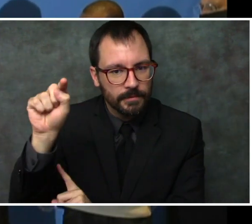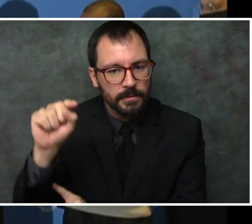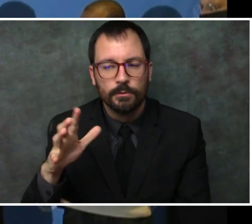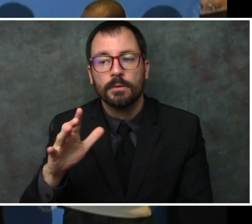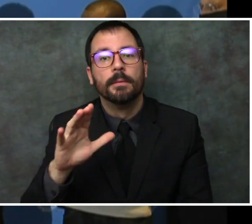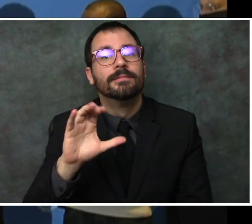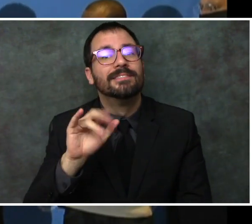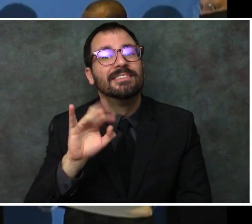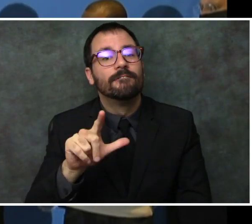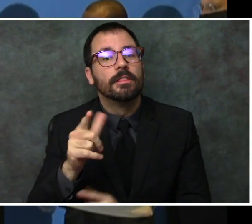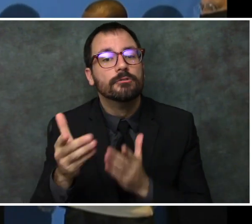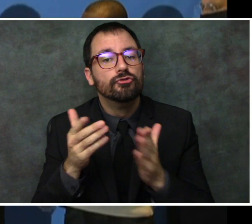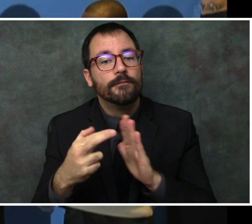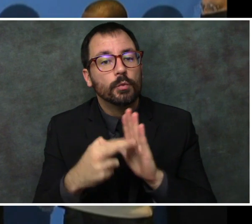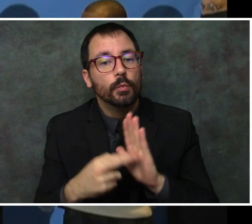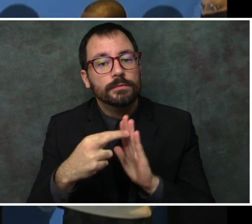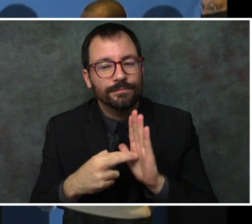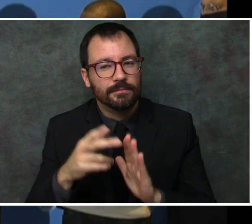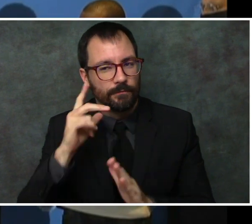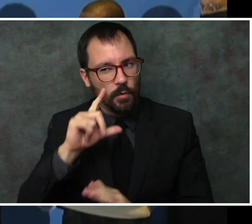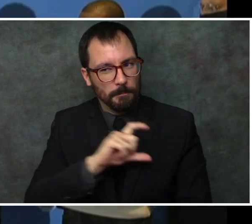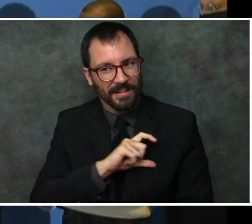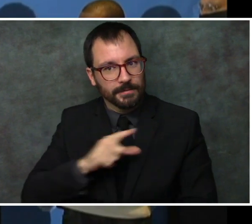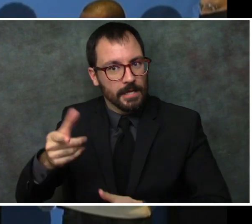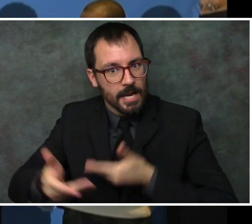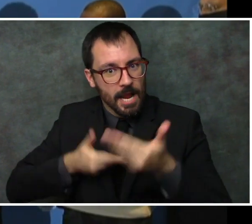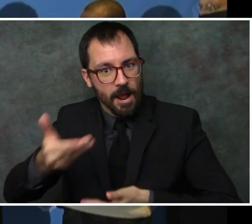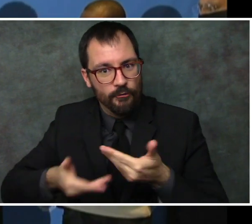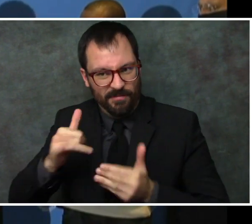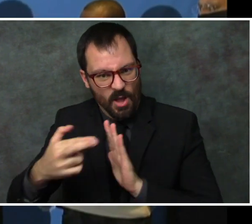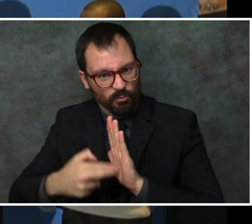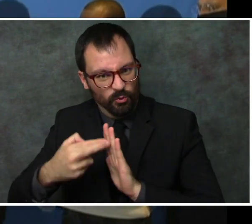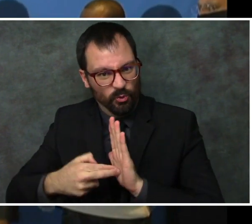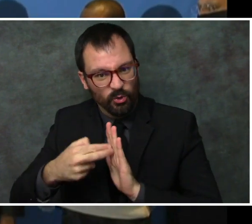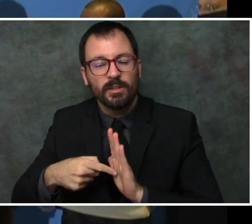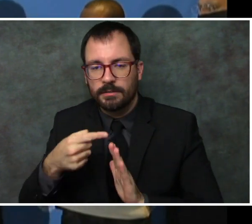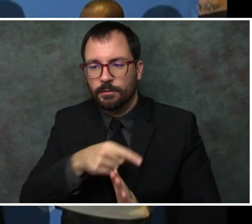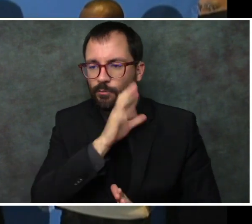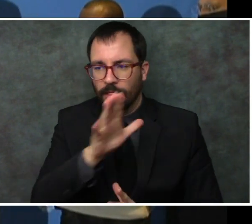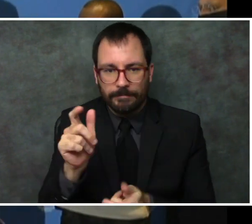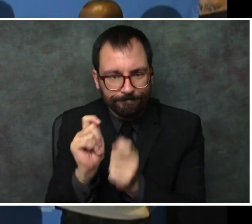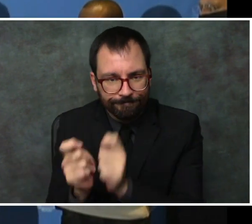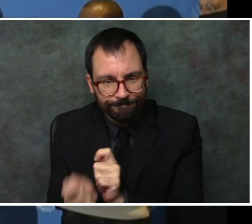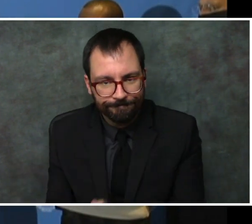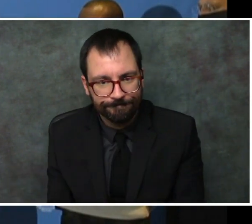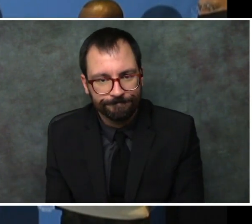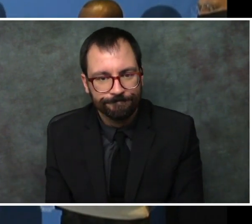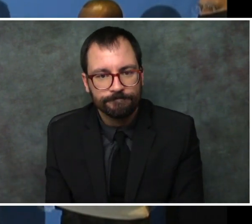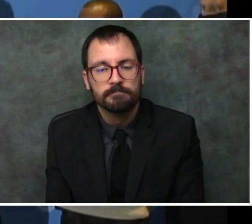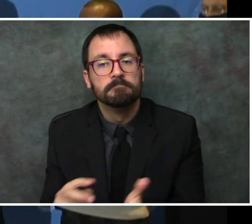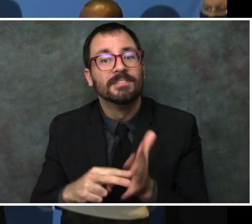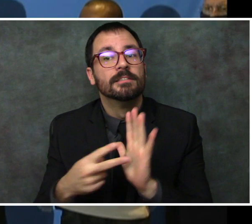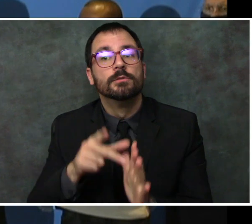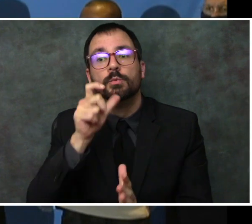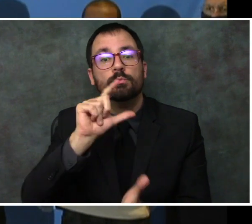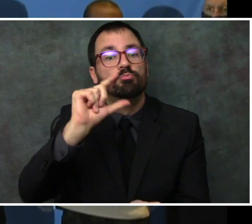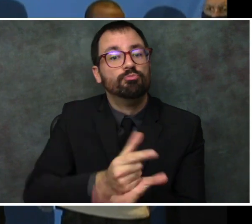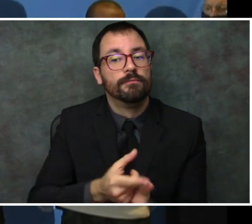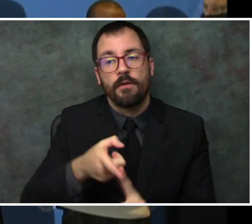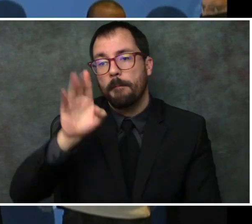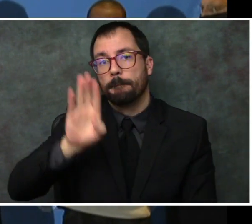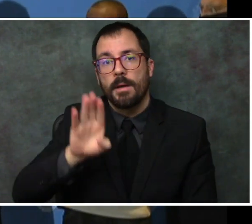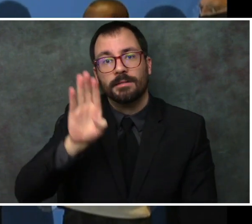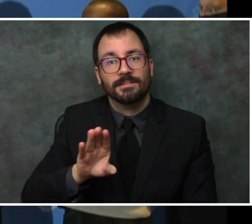graduates of the Boston Public Schools, METCO, or any schools in the Boston Compact which include charter and parochial schools in our